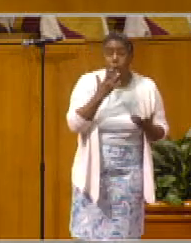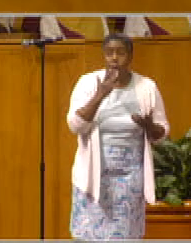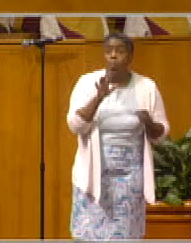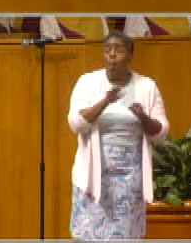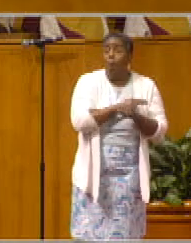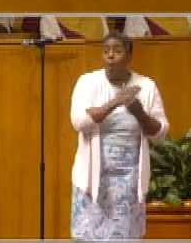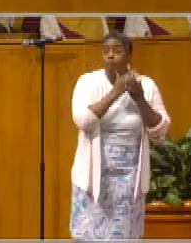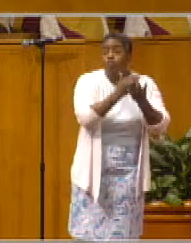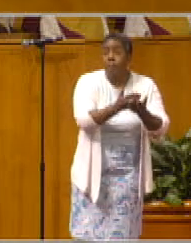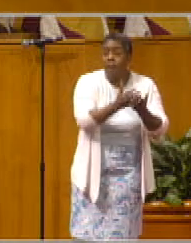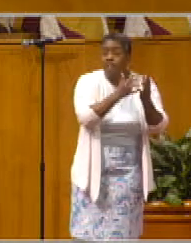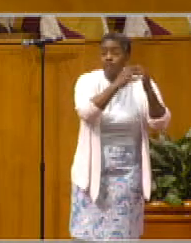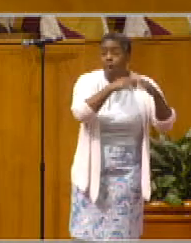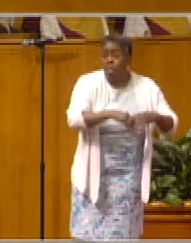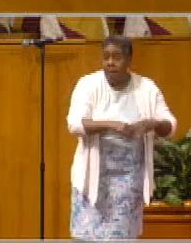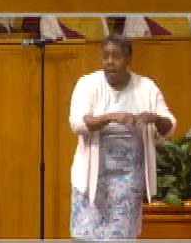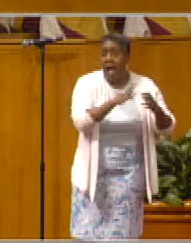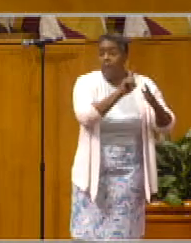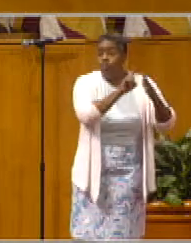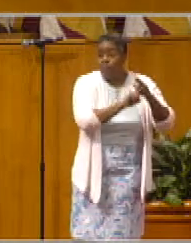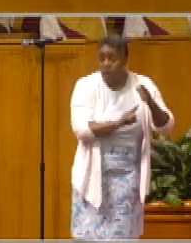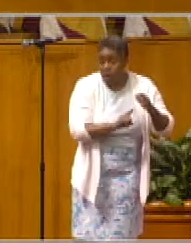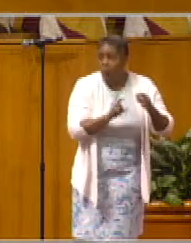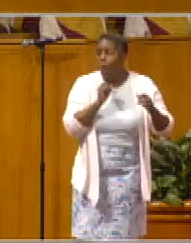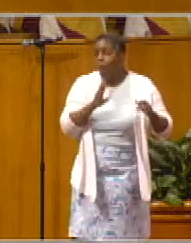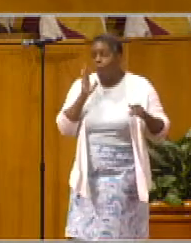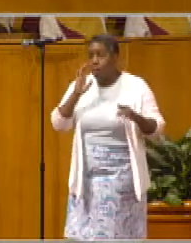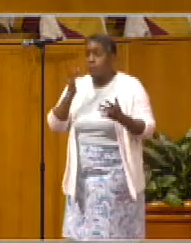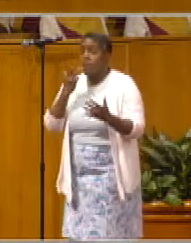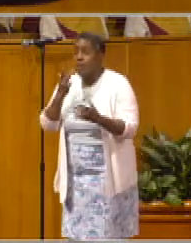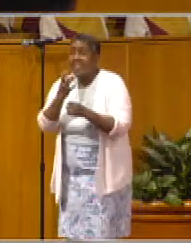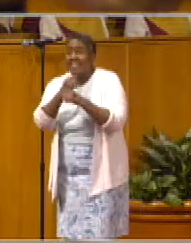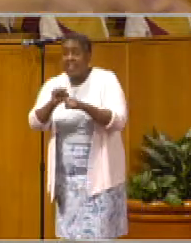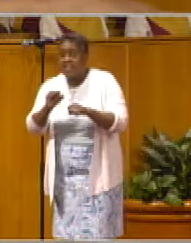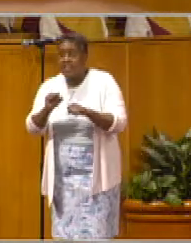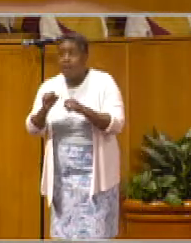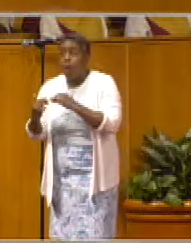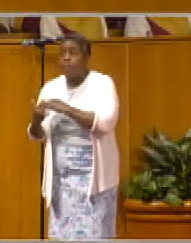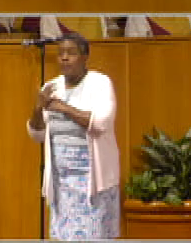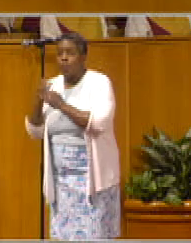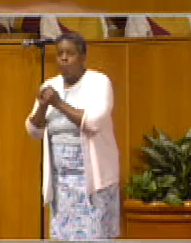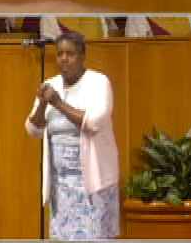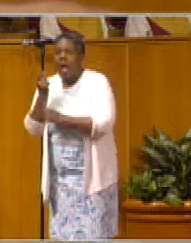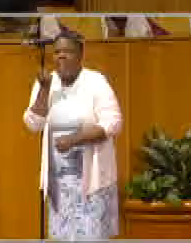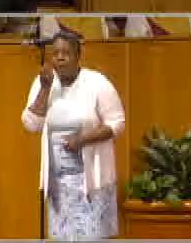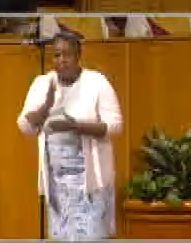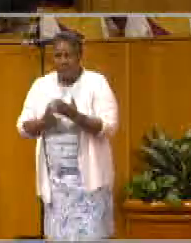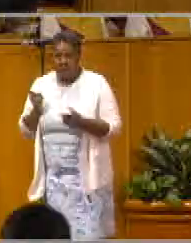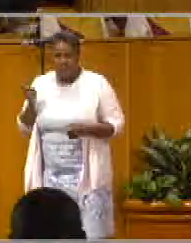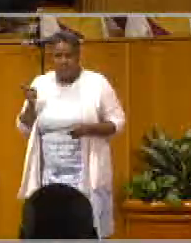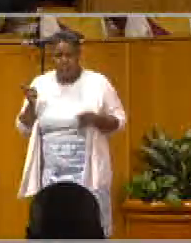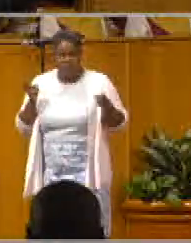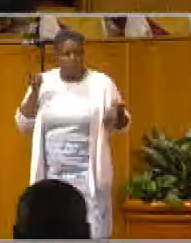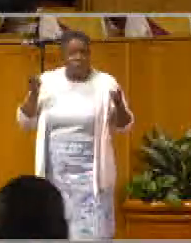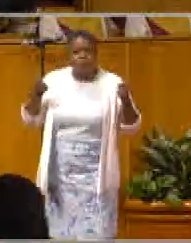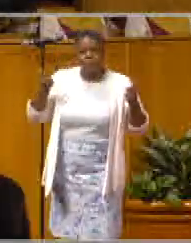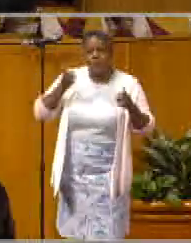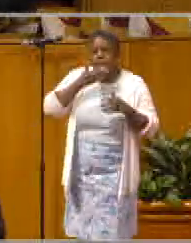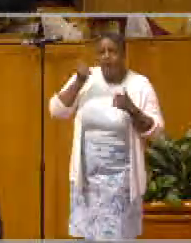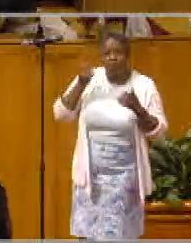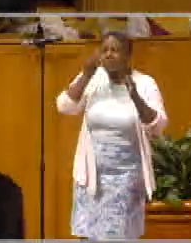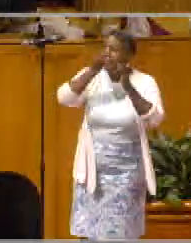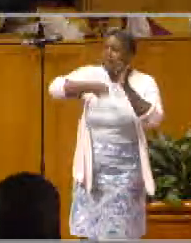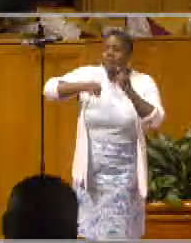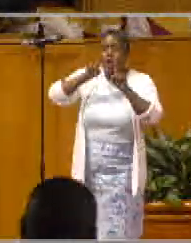ship that's breaking apart and drowning, or would you rather be safe on the beach with a little something, something? It's really a simple